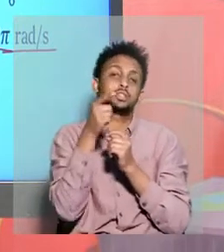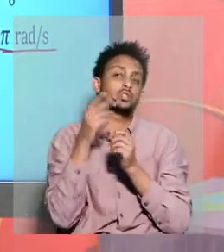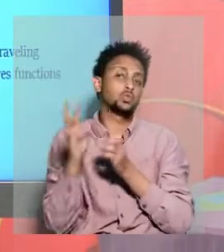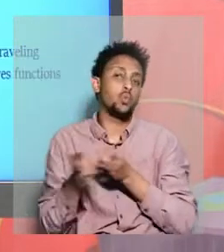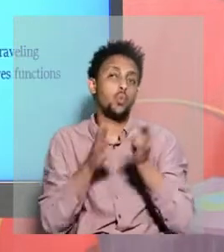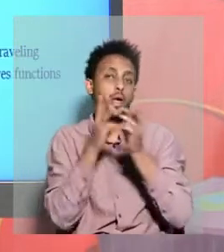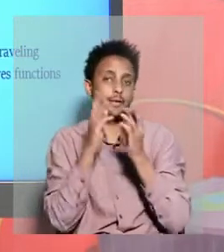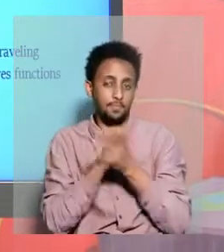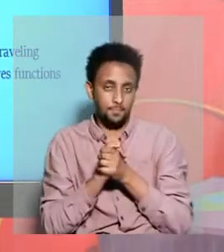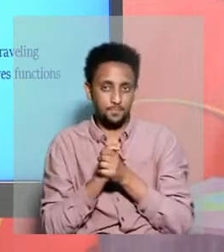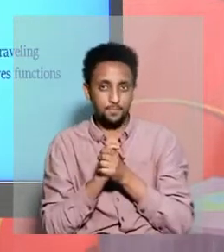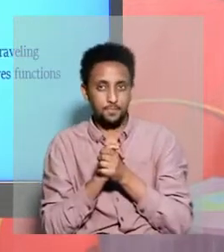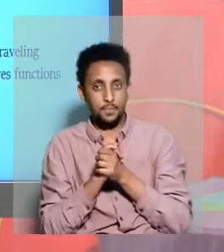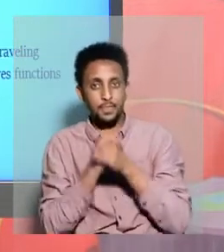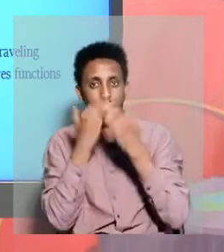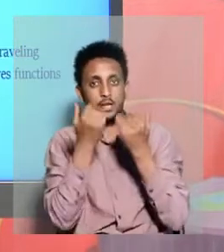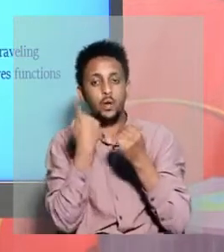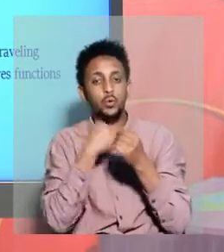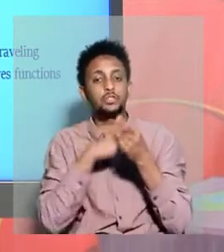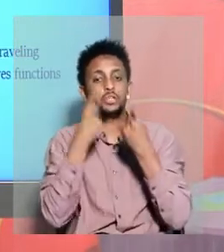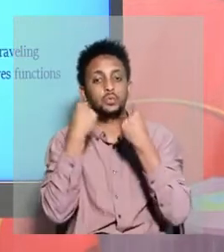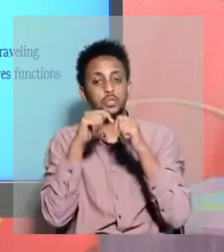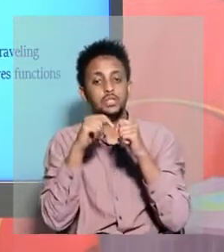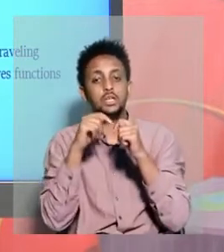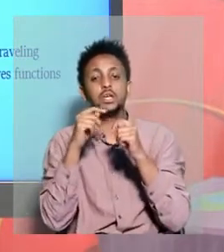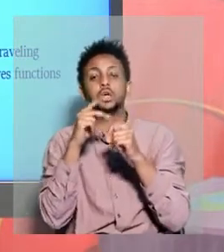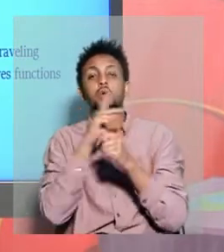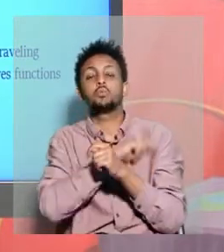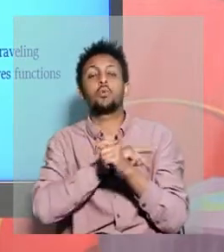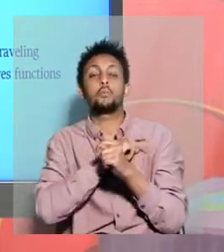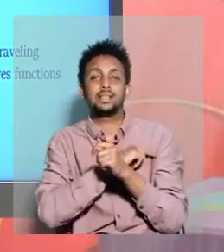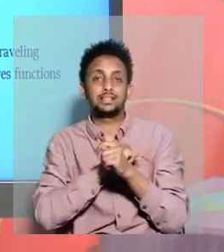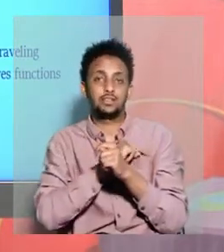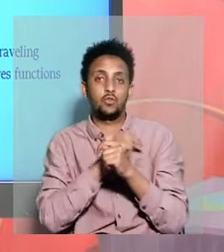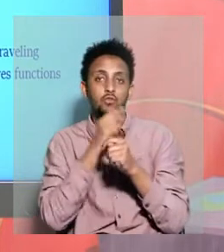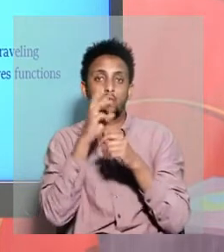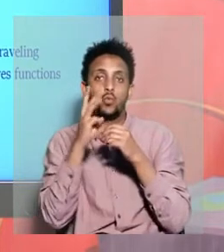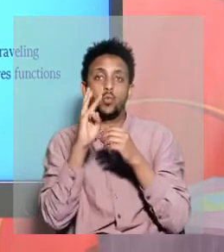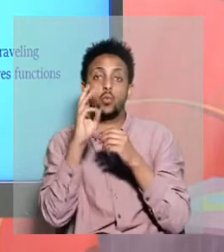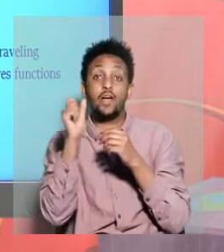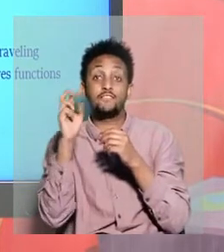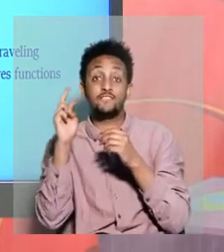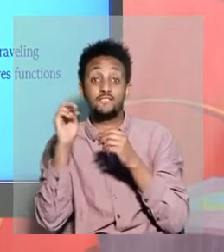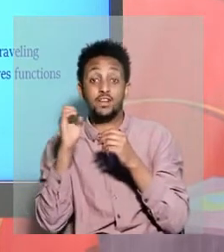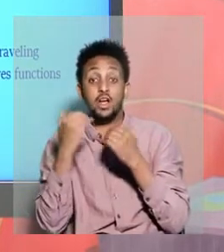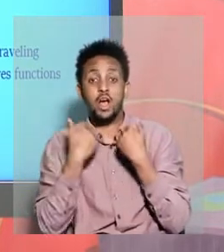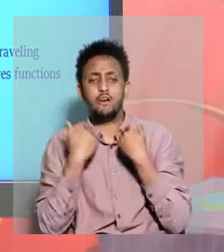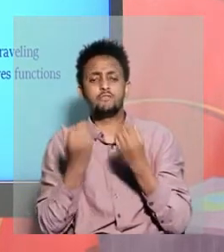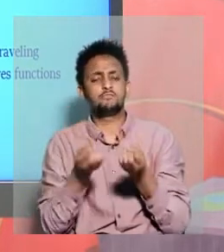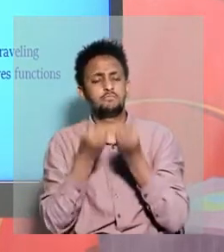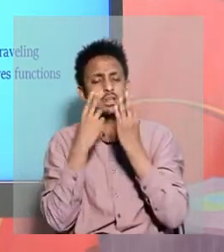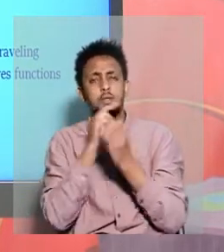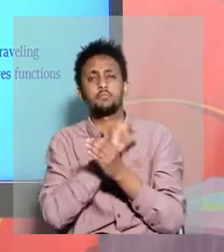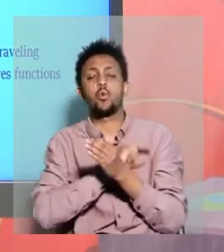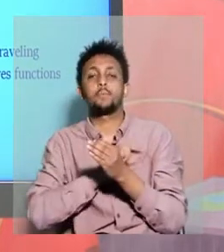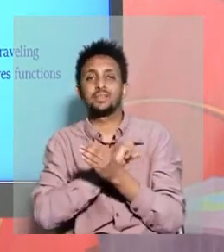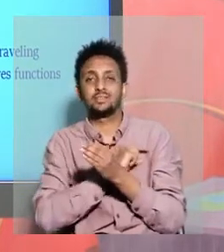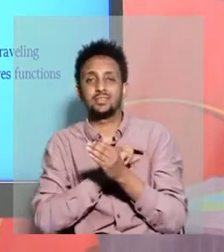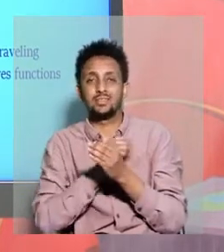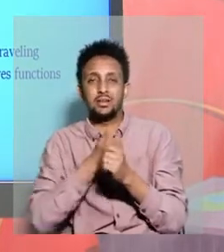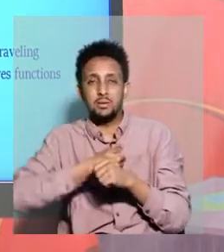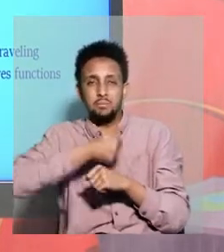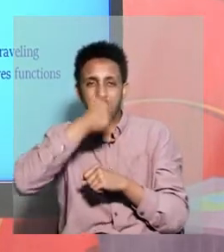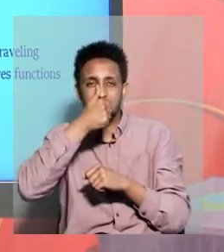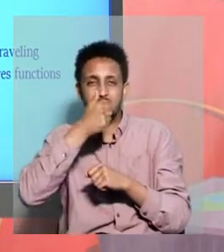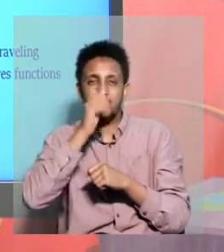way. Now let's try to see about the properties of waves. Waves have so many properties, but basically